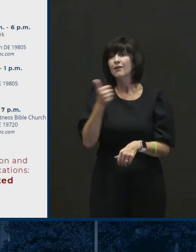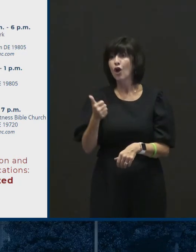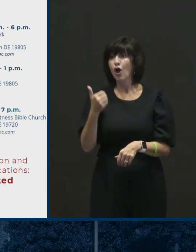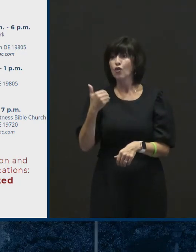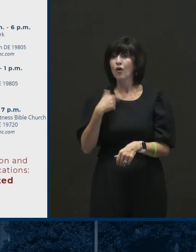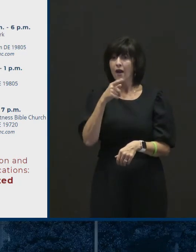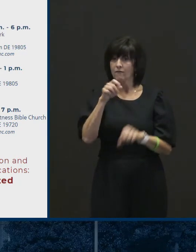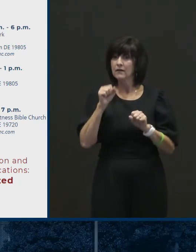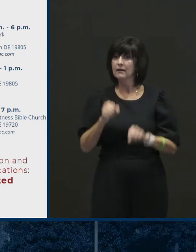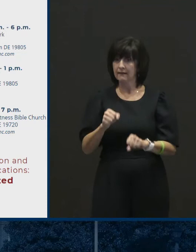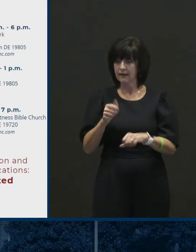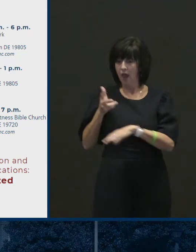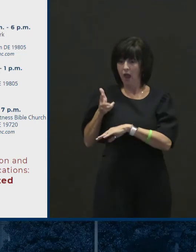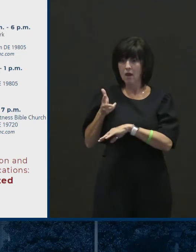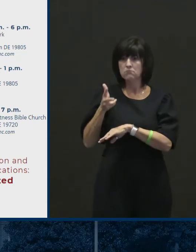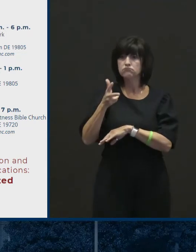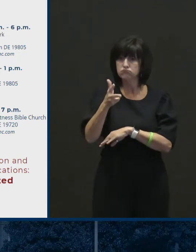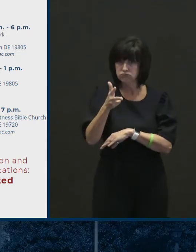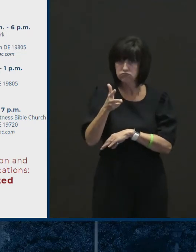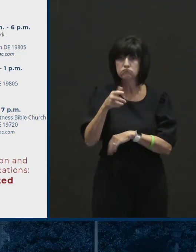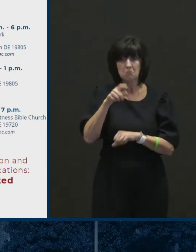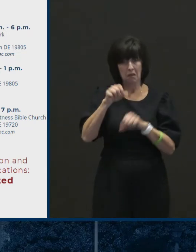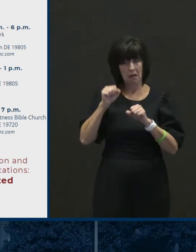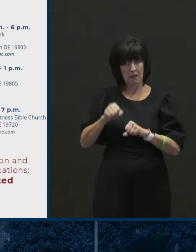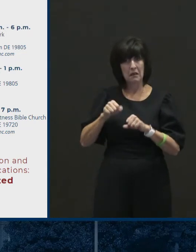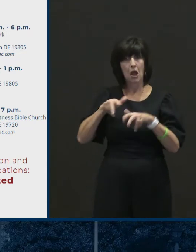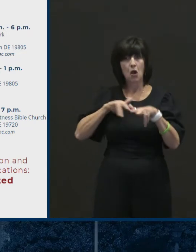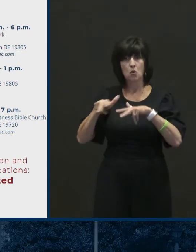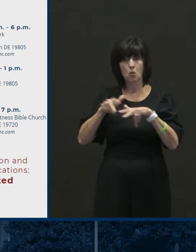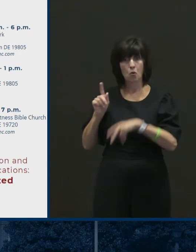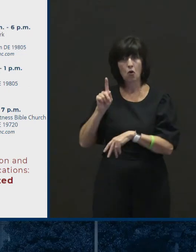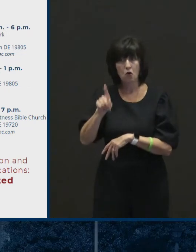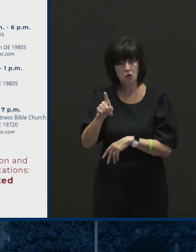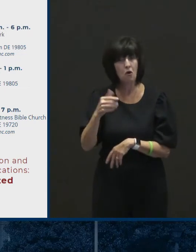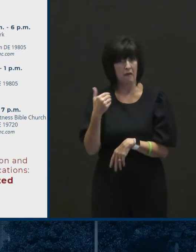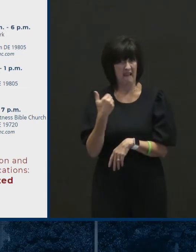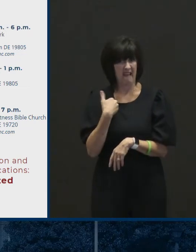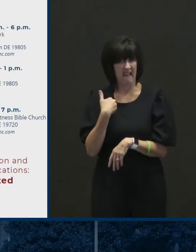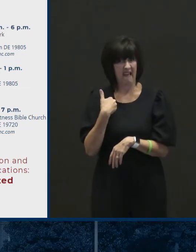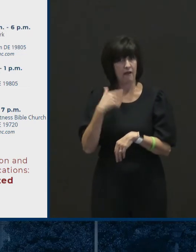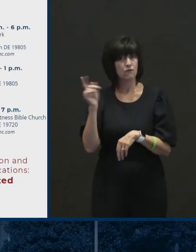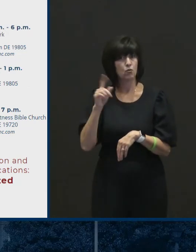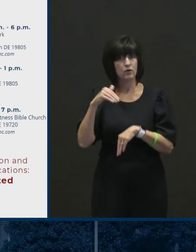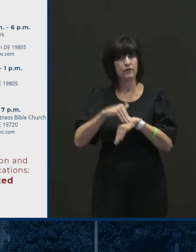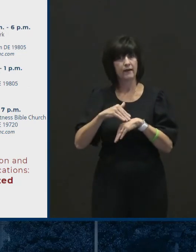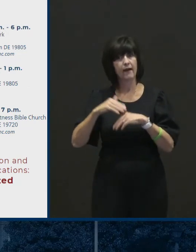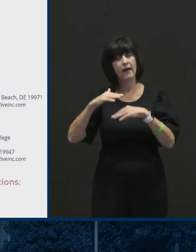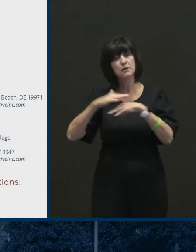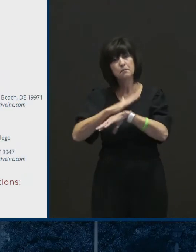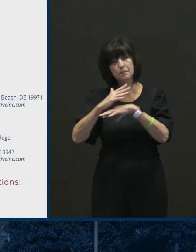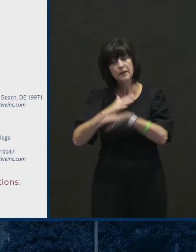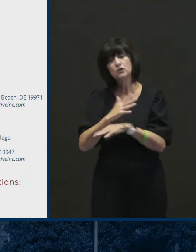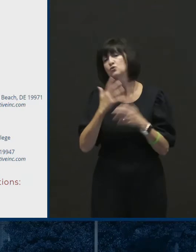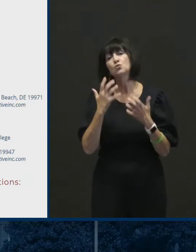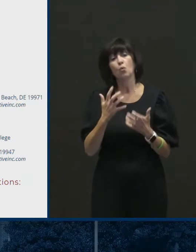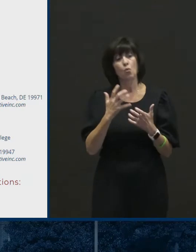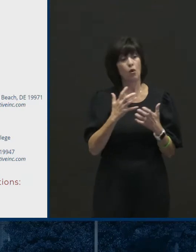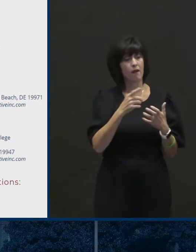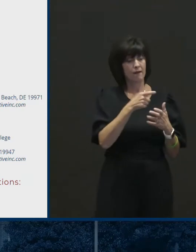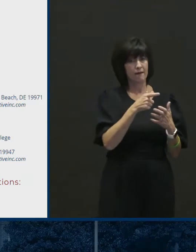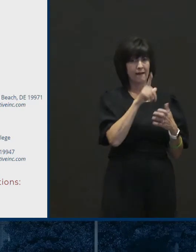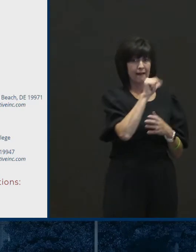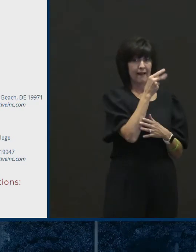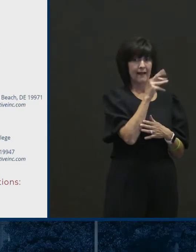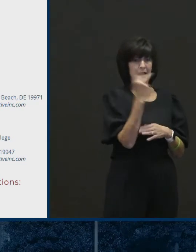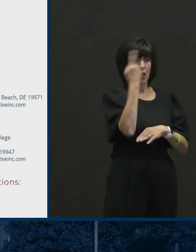we were down at the beach again. Wanted to do that 2-week kind of post-Labor Day check-in down